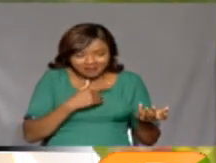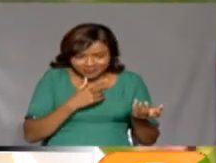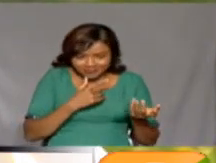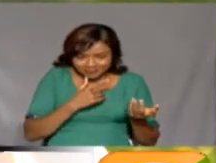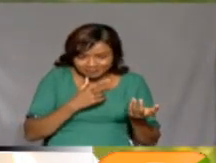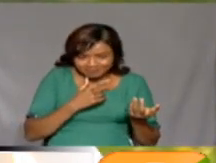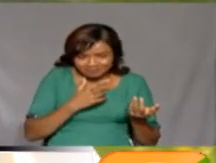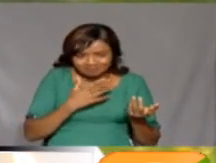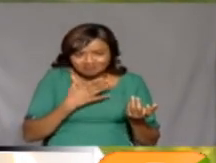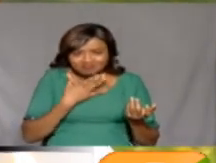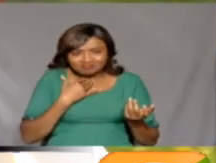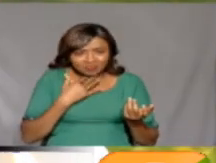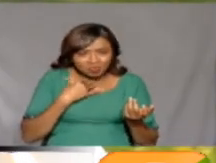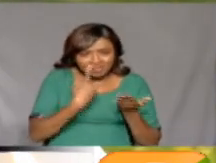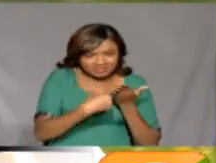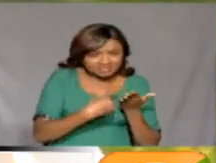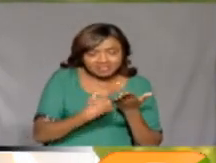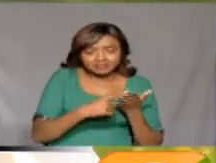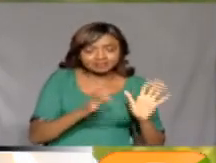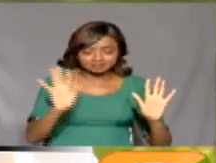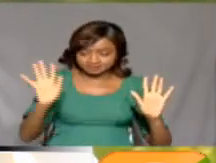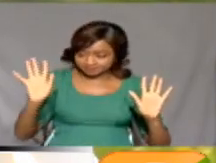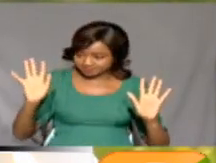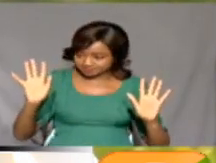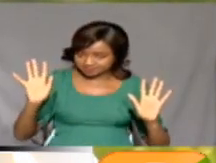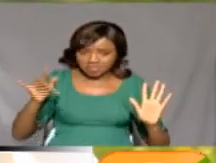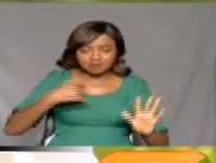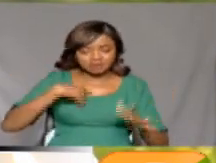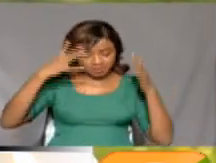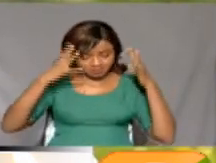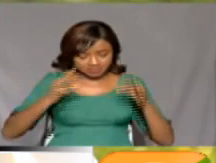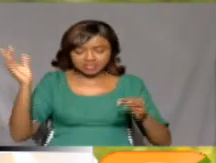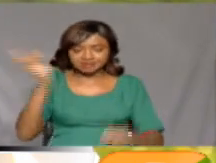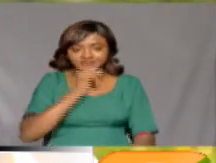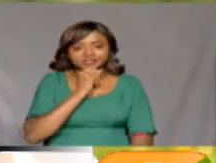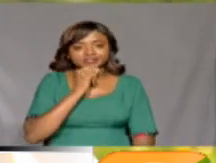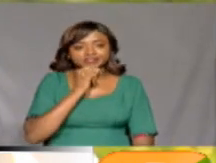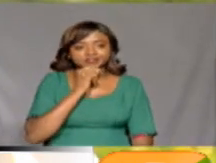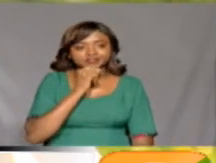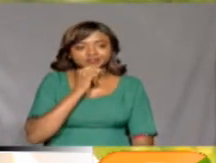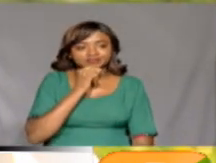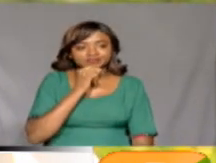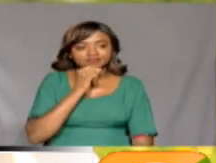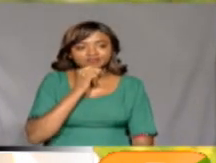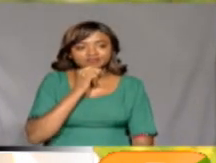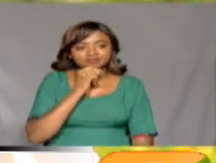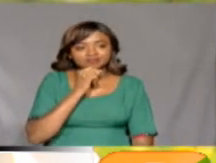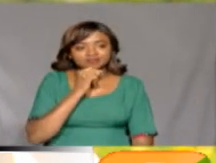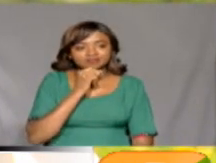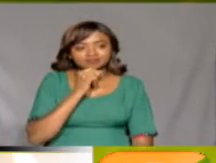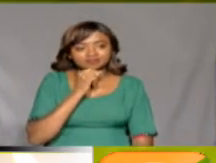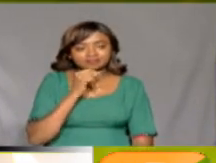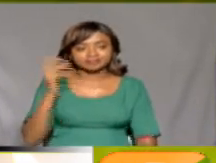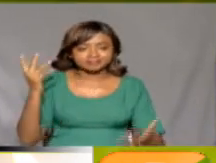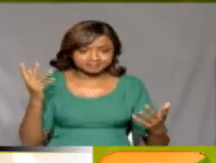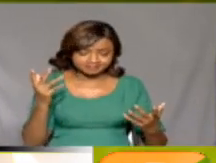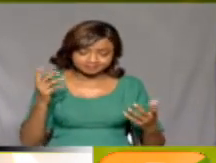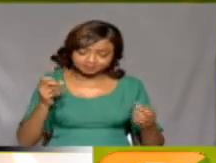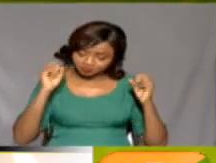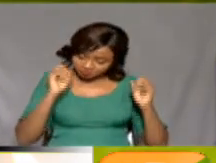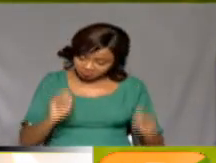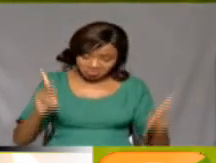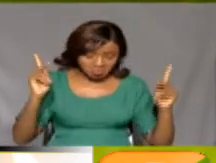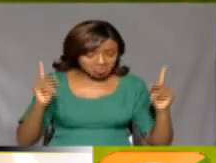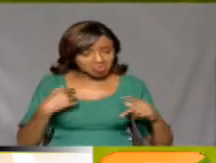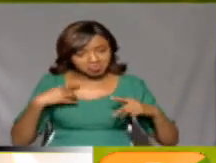room for discussion? He told me, I have decided. So we went, picked our